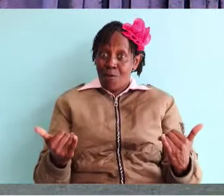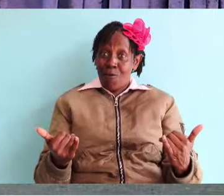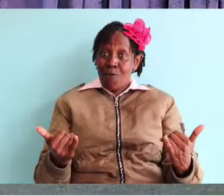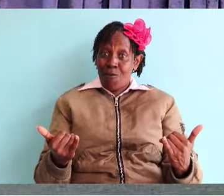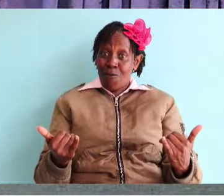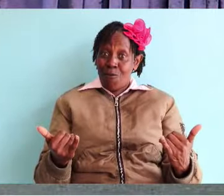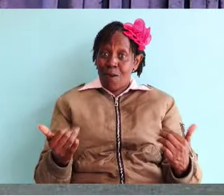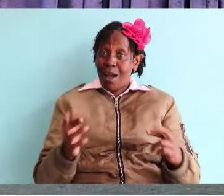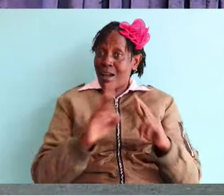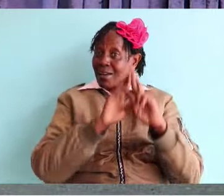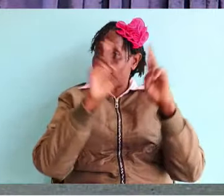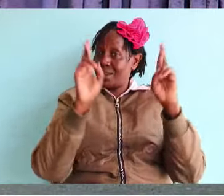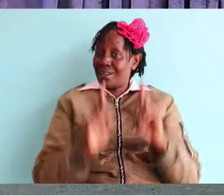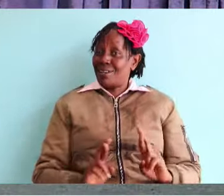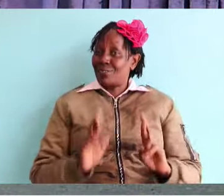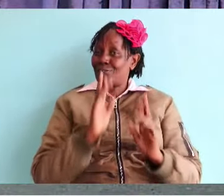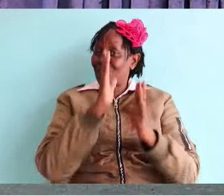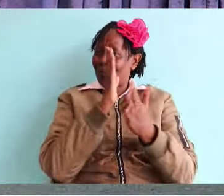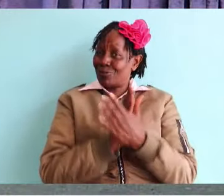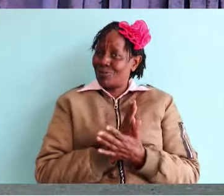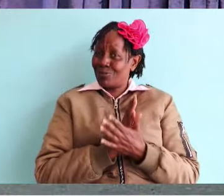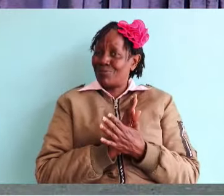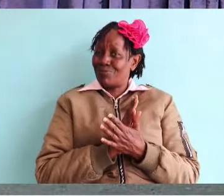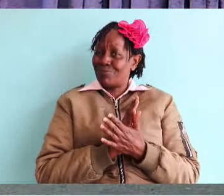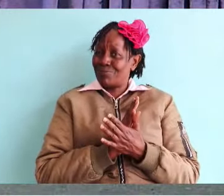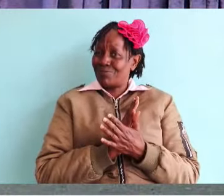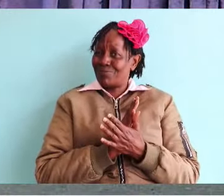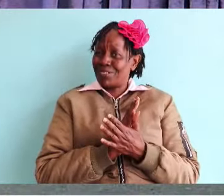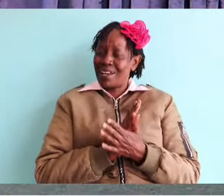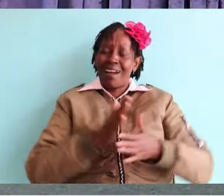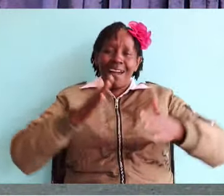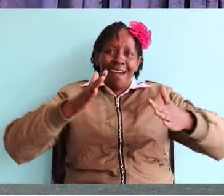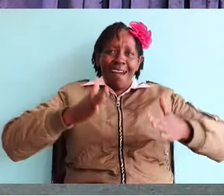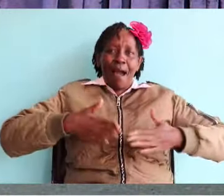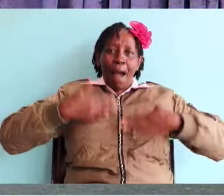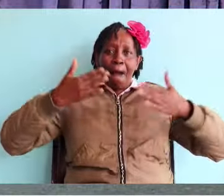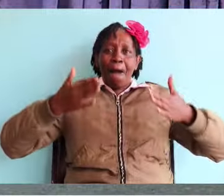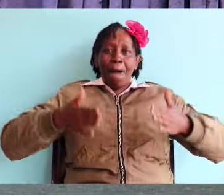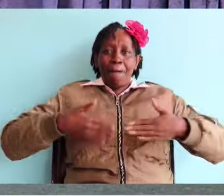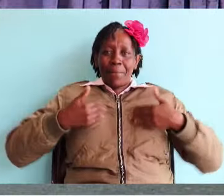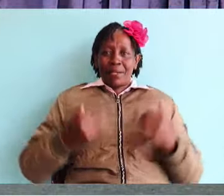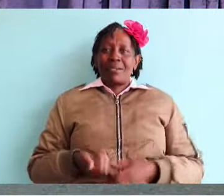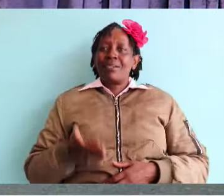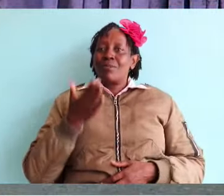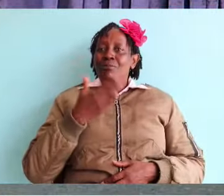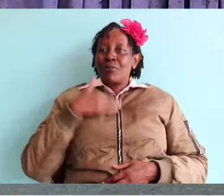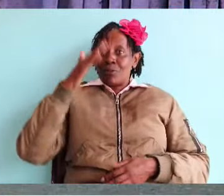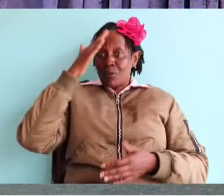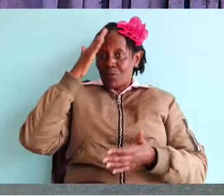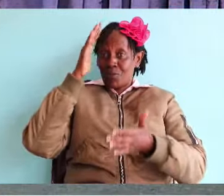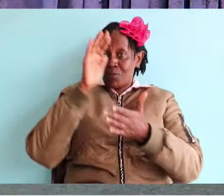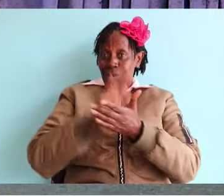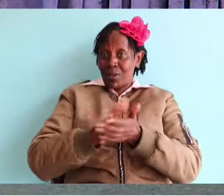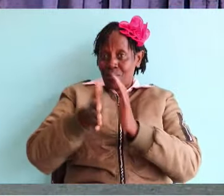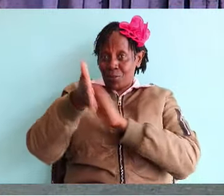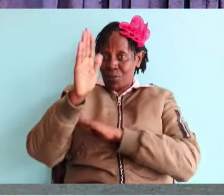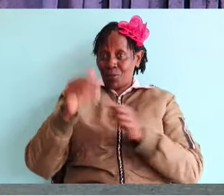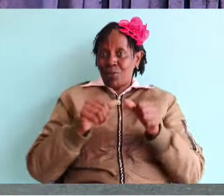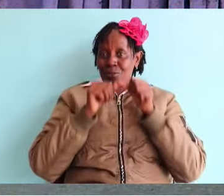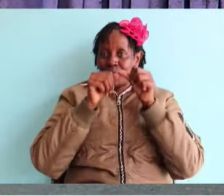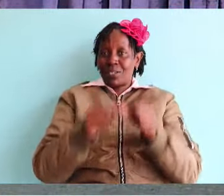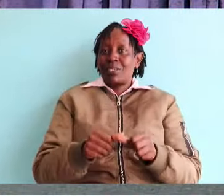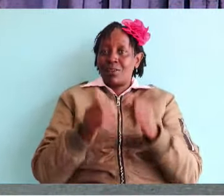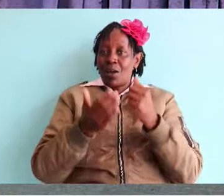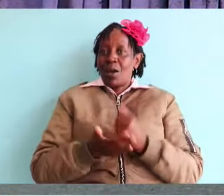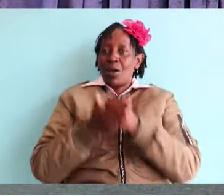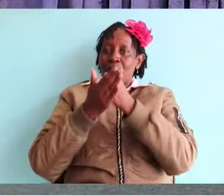is concerned. And I'm excited. And I want to believe that God will continue helping